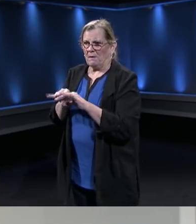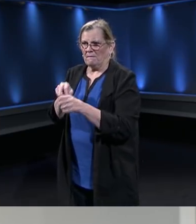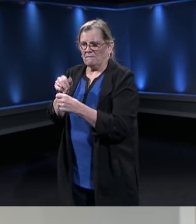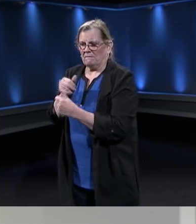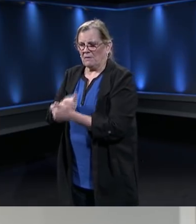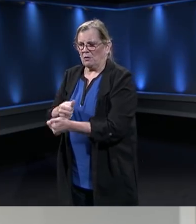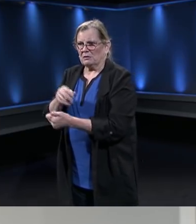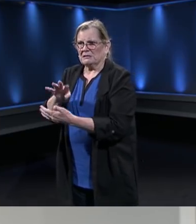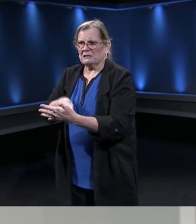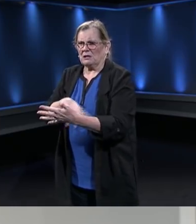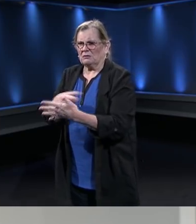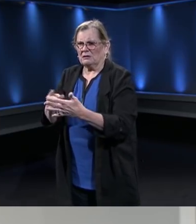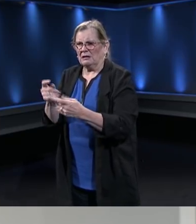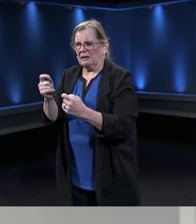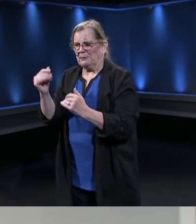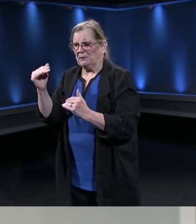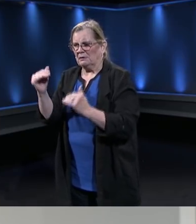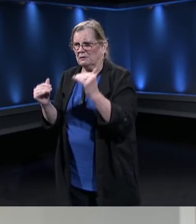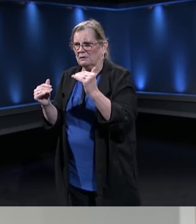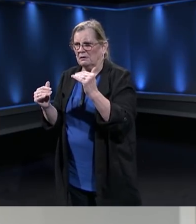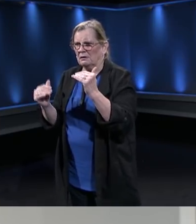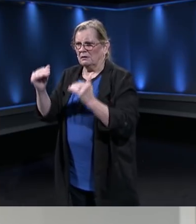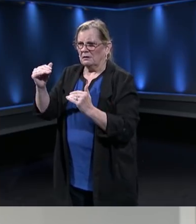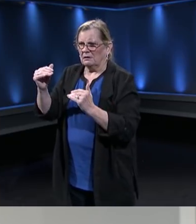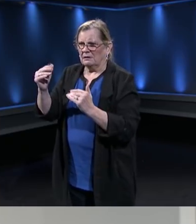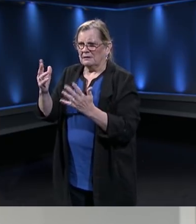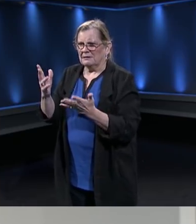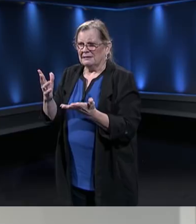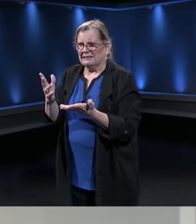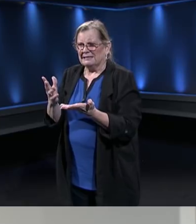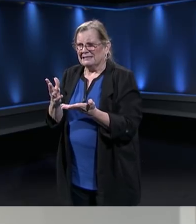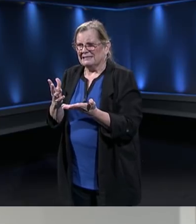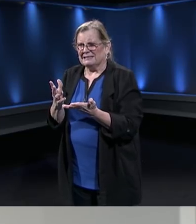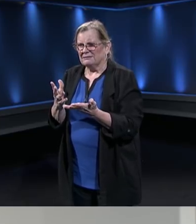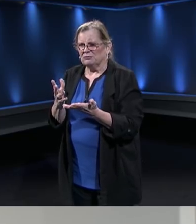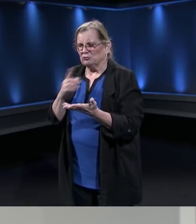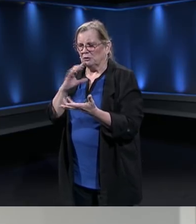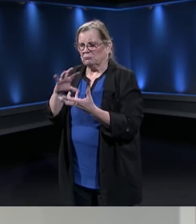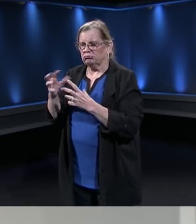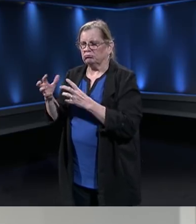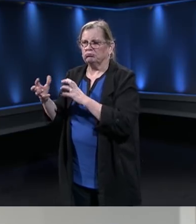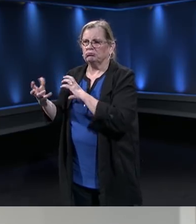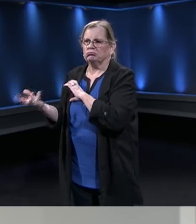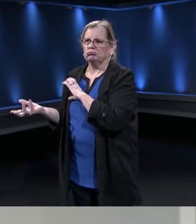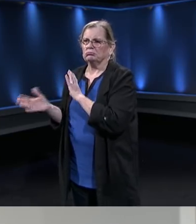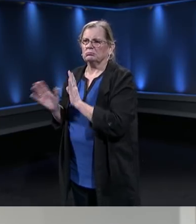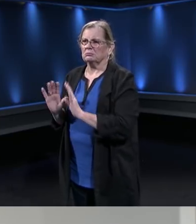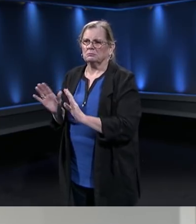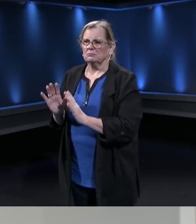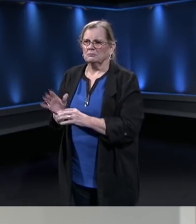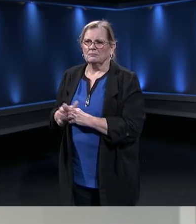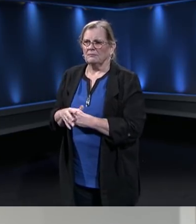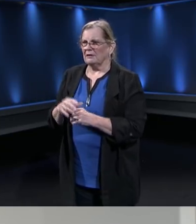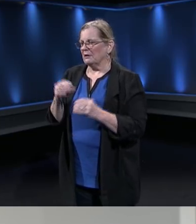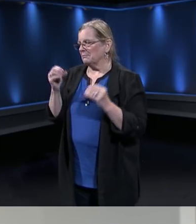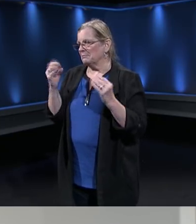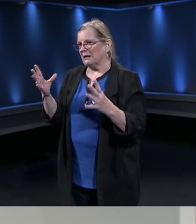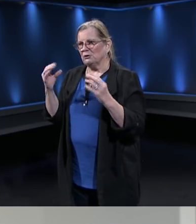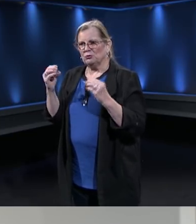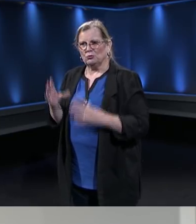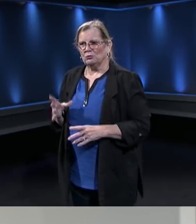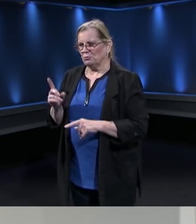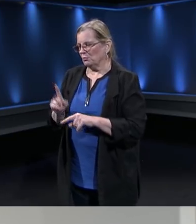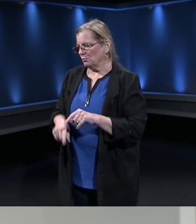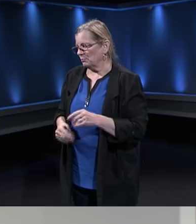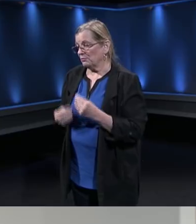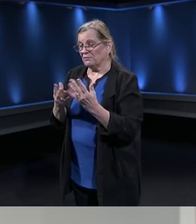it is between middle and high school. And it would stop many of our teachers from being able to provide the virtual classes that your